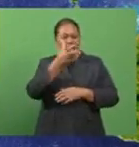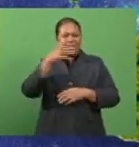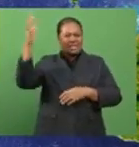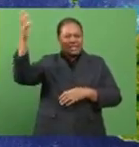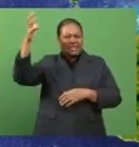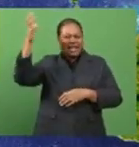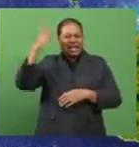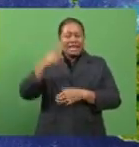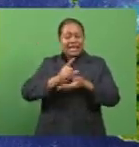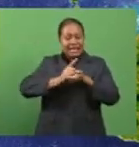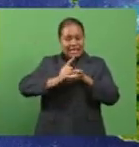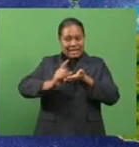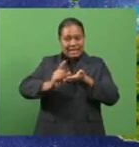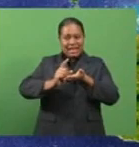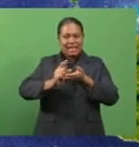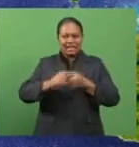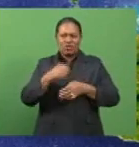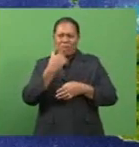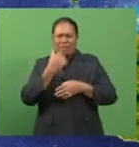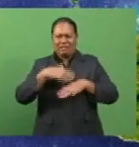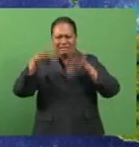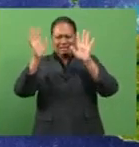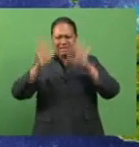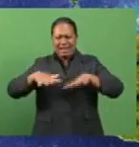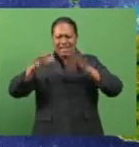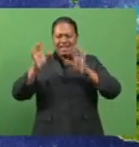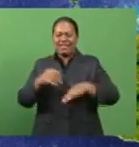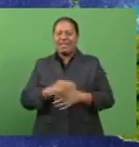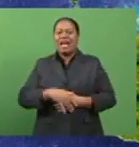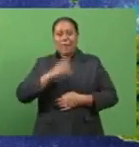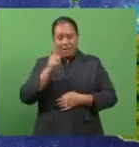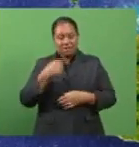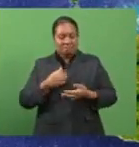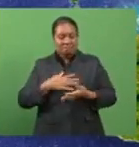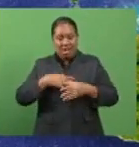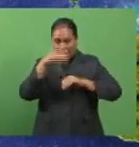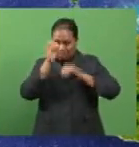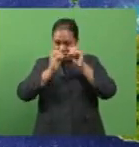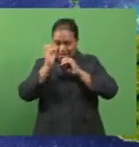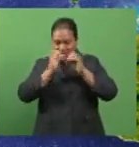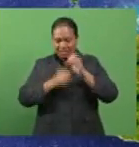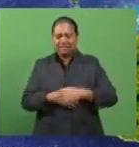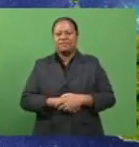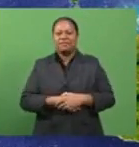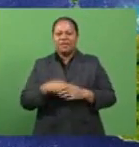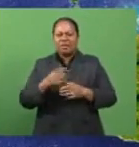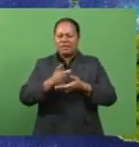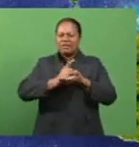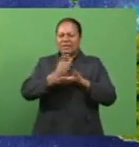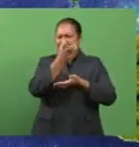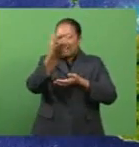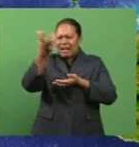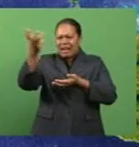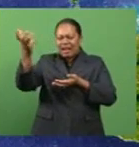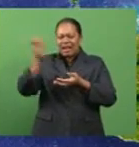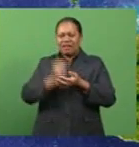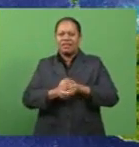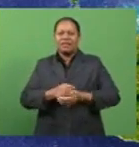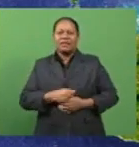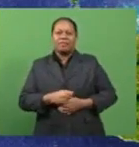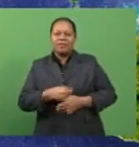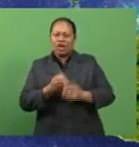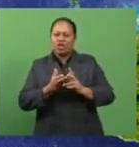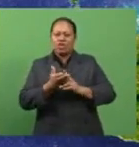is clearly too much rain. Well, that's my observation. And these rain clouds have gathered up and is likely to come